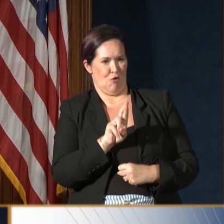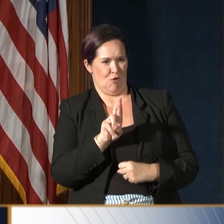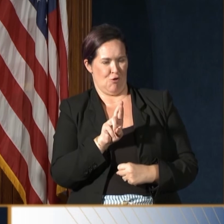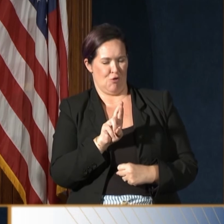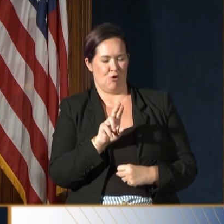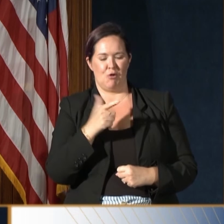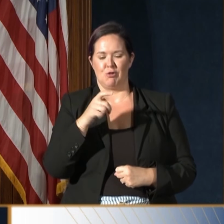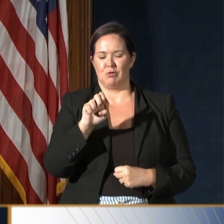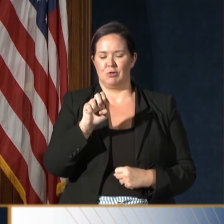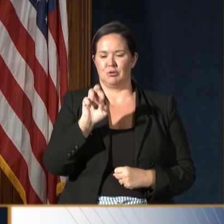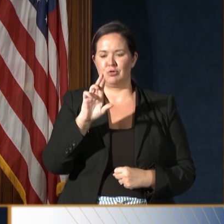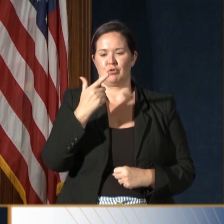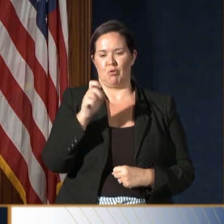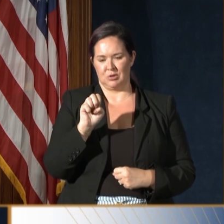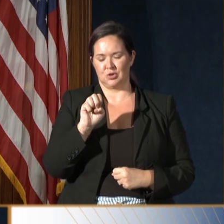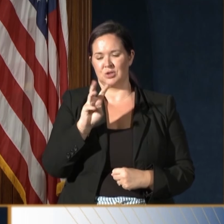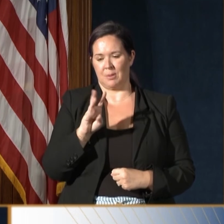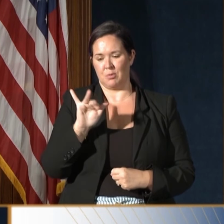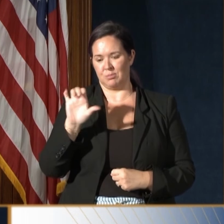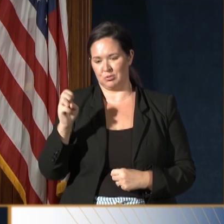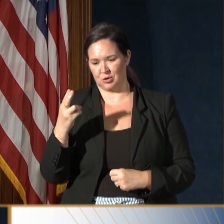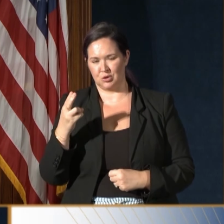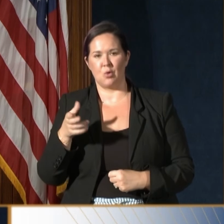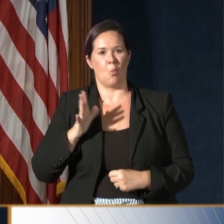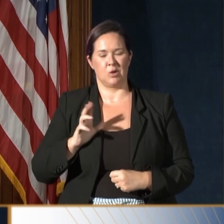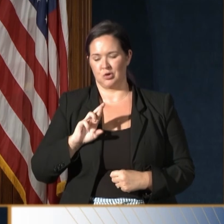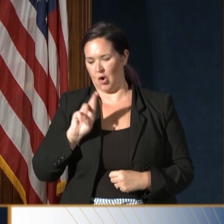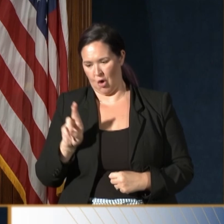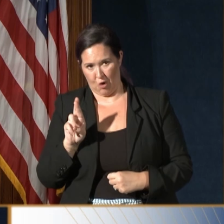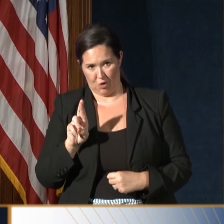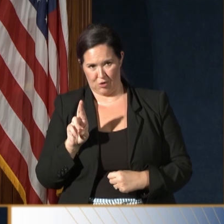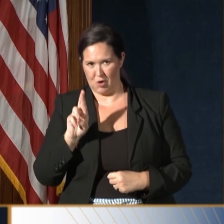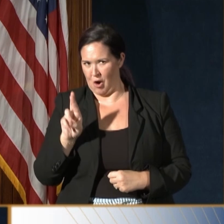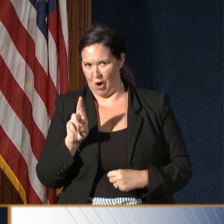W. Bush was an R. R stands for rational.